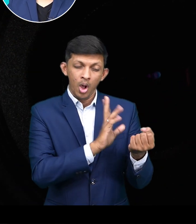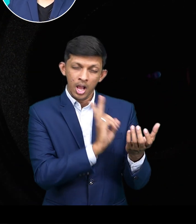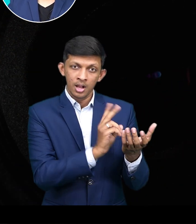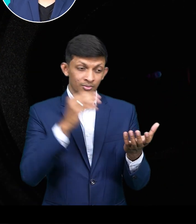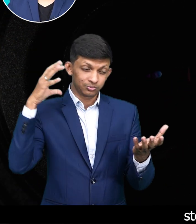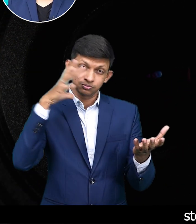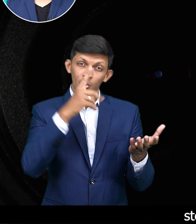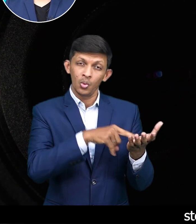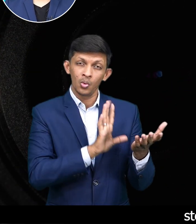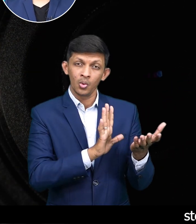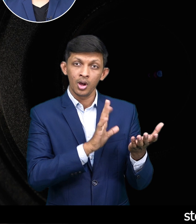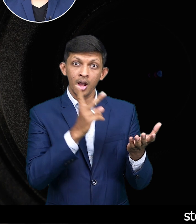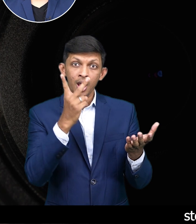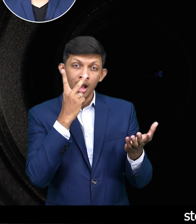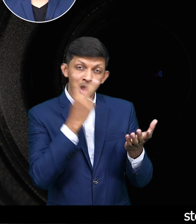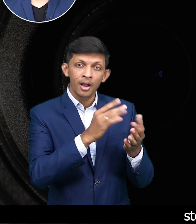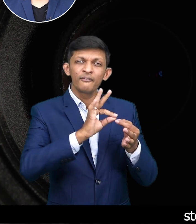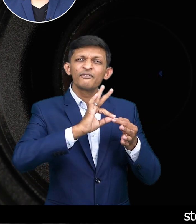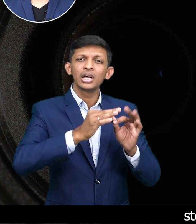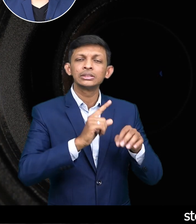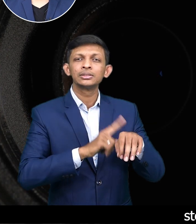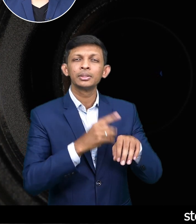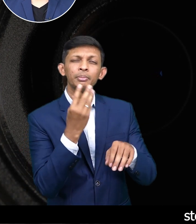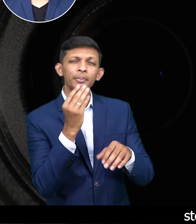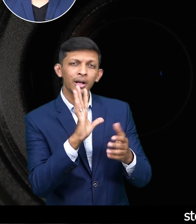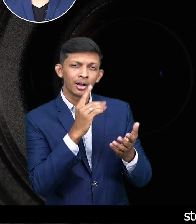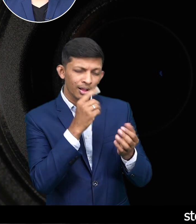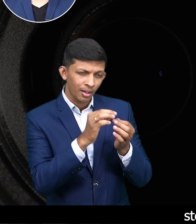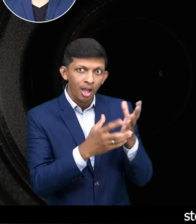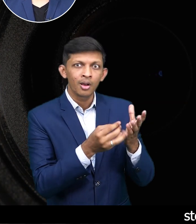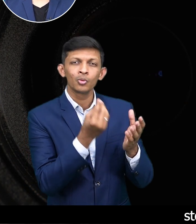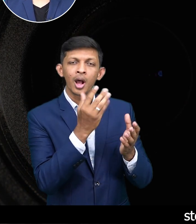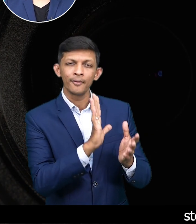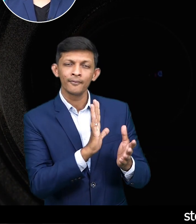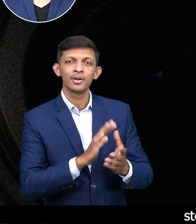Hold the lens steady for a few minutes.